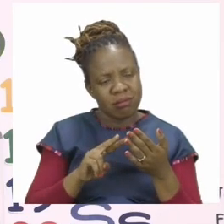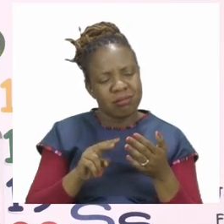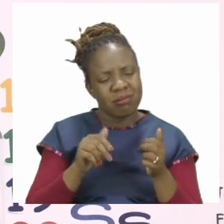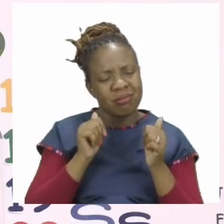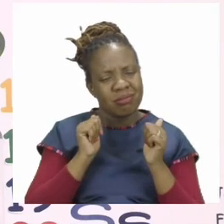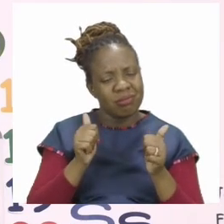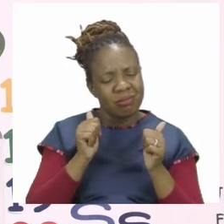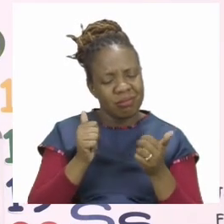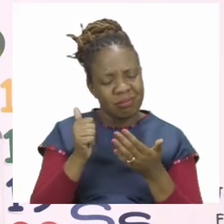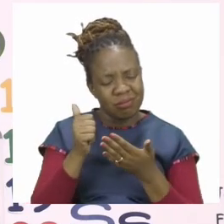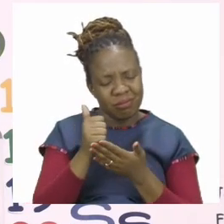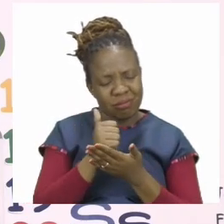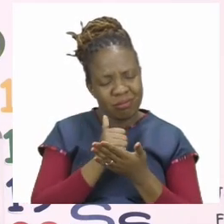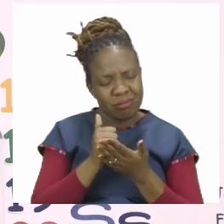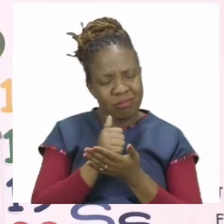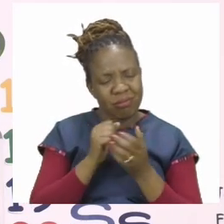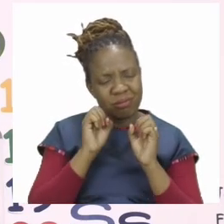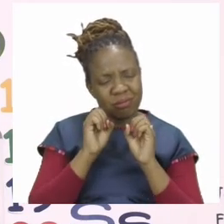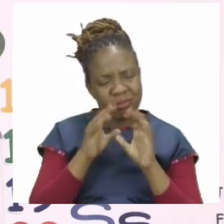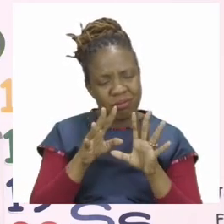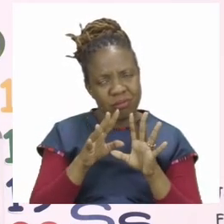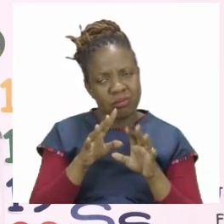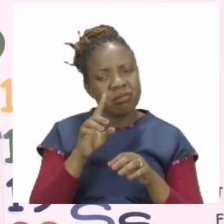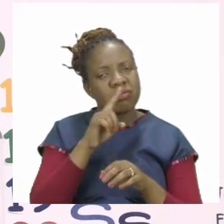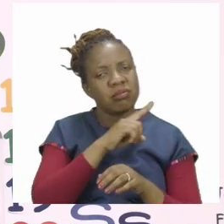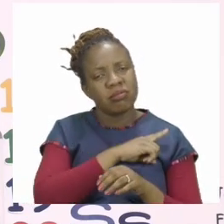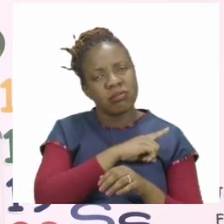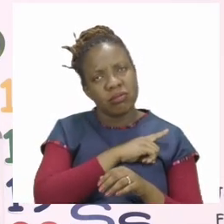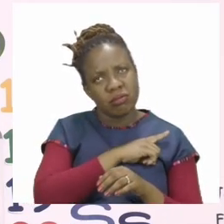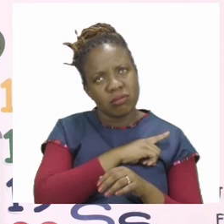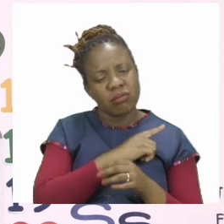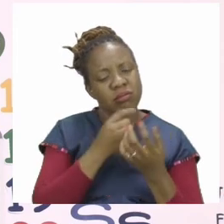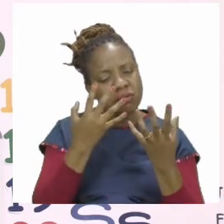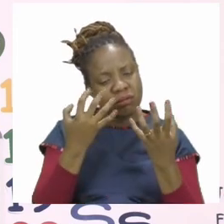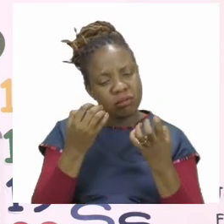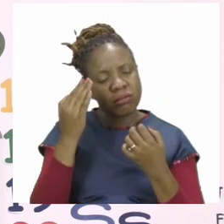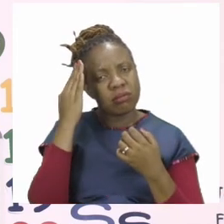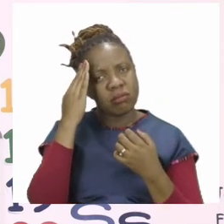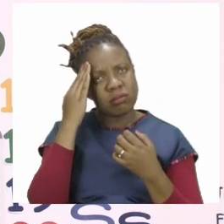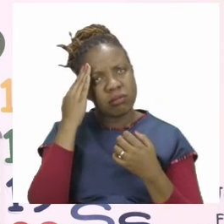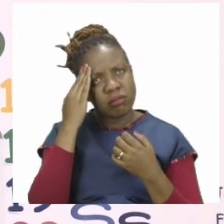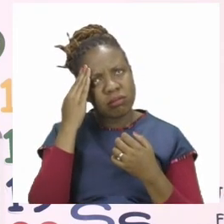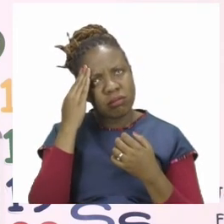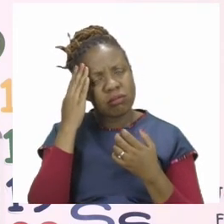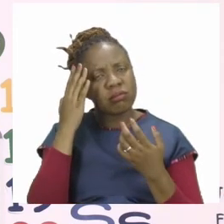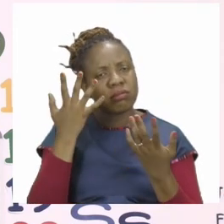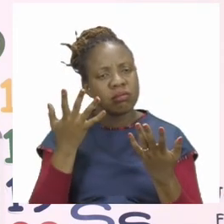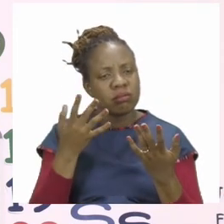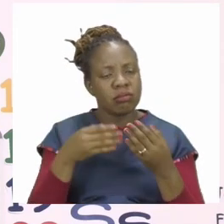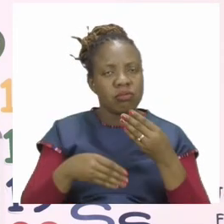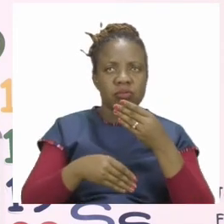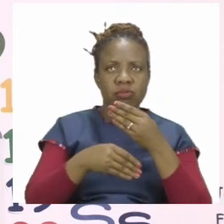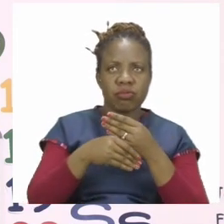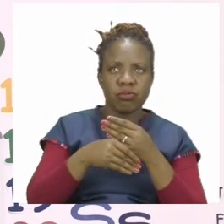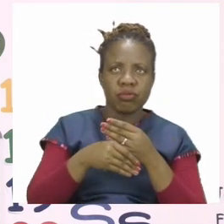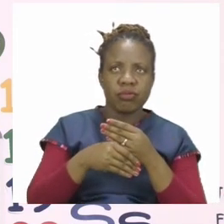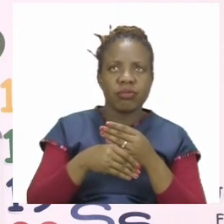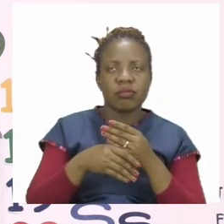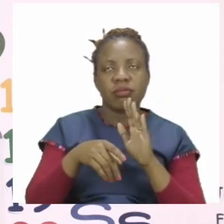you have to add up or whether you have to subtract so that you can answer or solve the